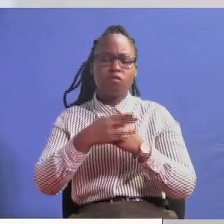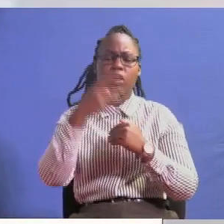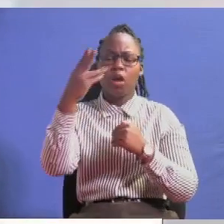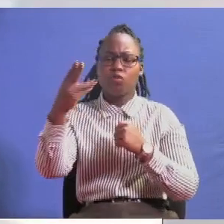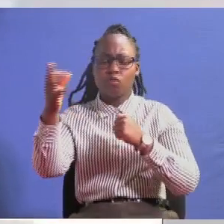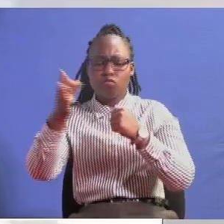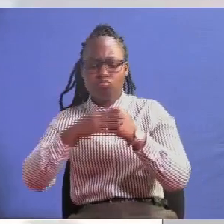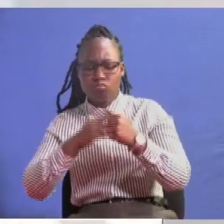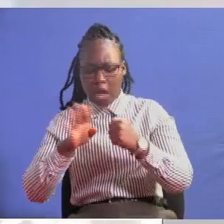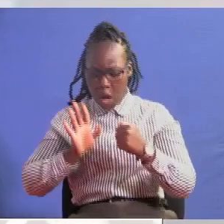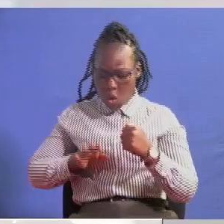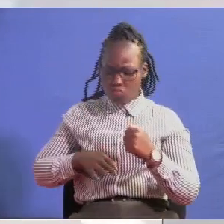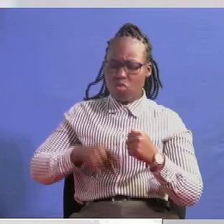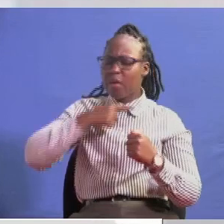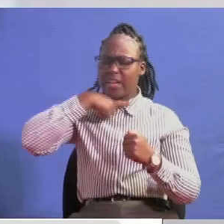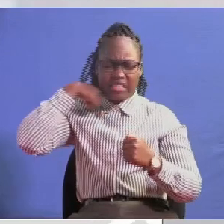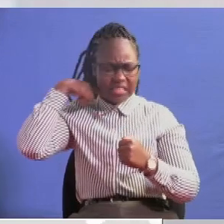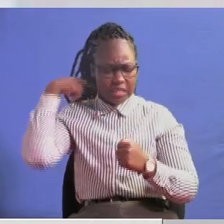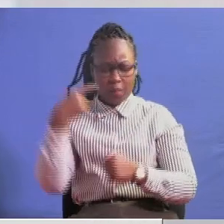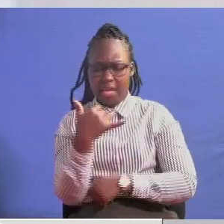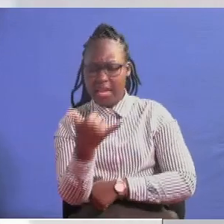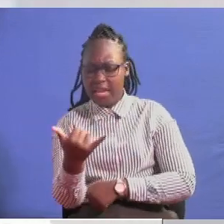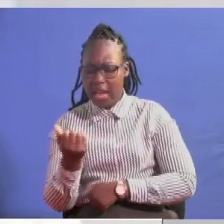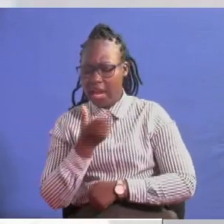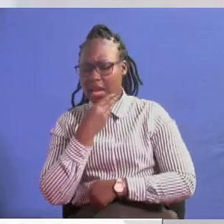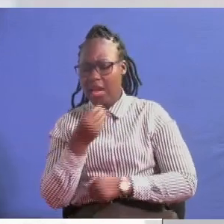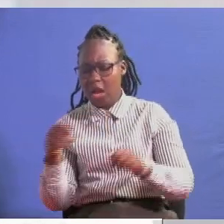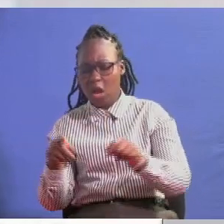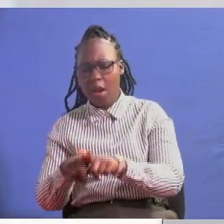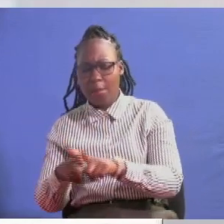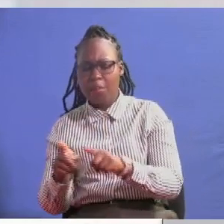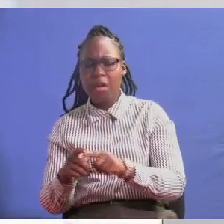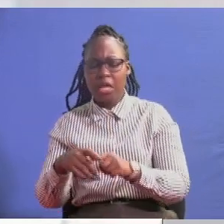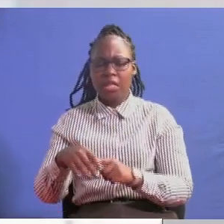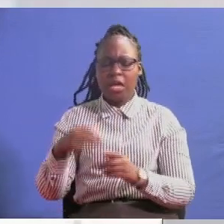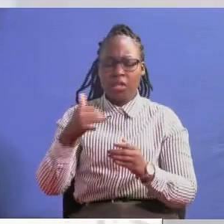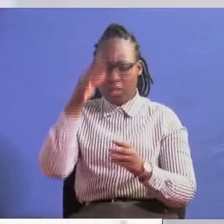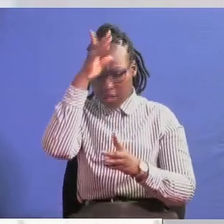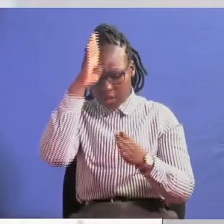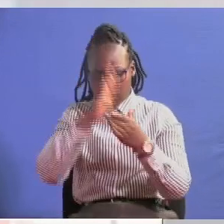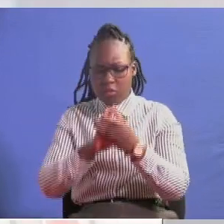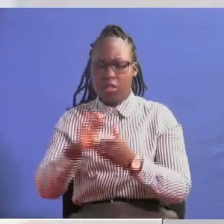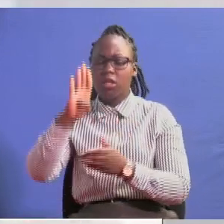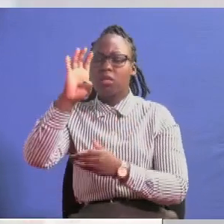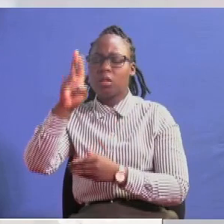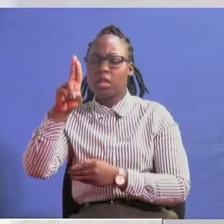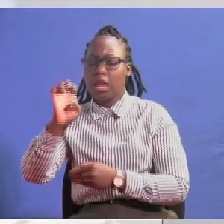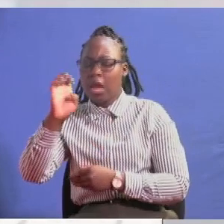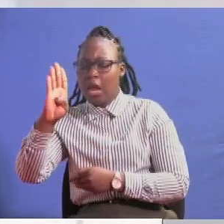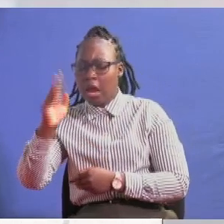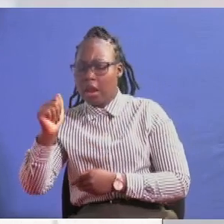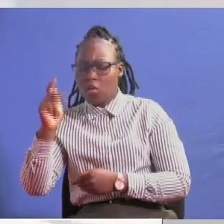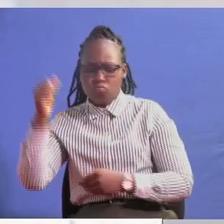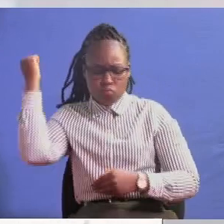was brutally murdered by her younger brother. It is believed that the deceased, Rebecca Mudhoni, was hit with a hammer on the